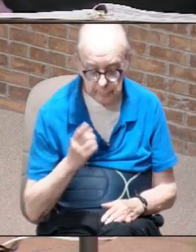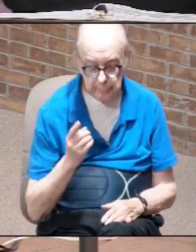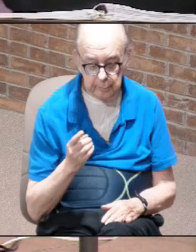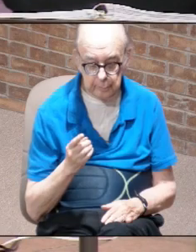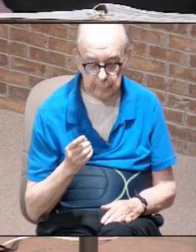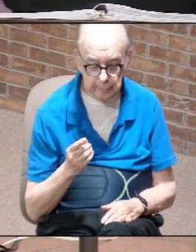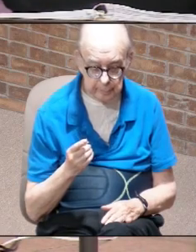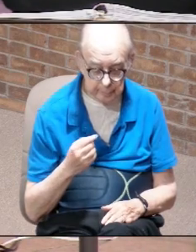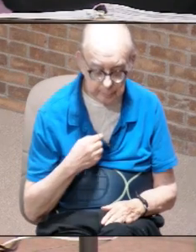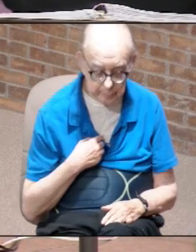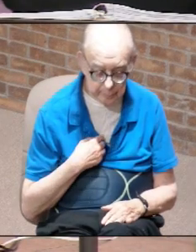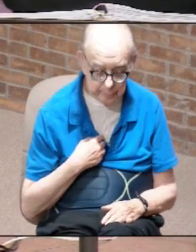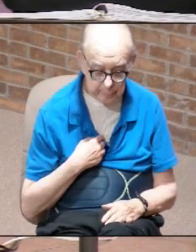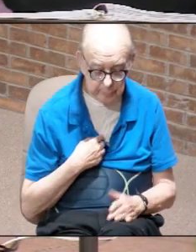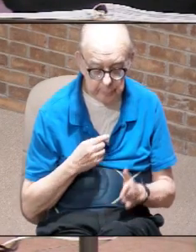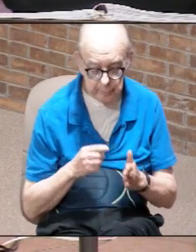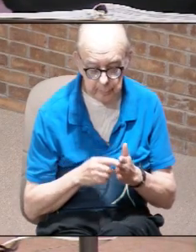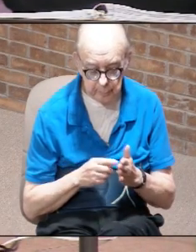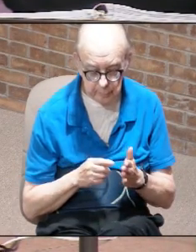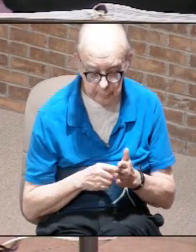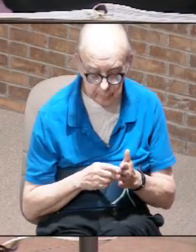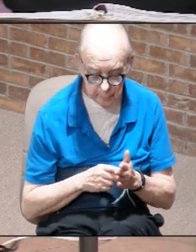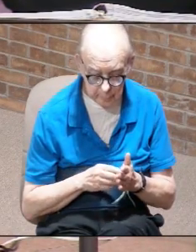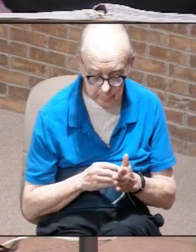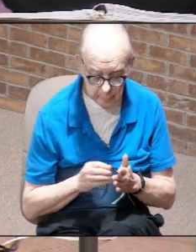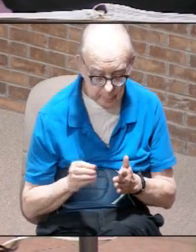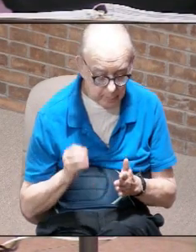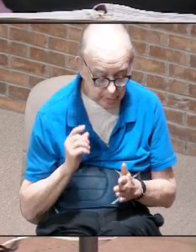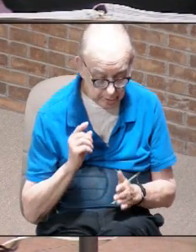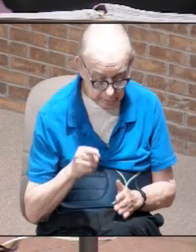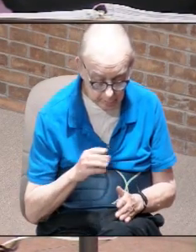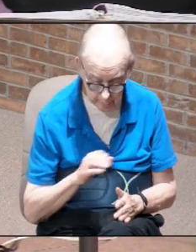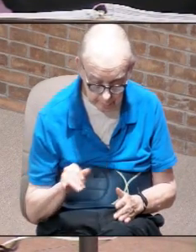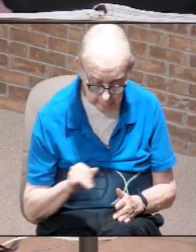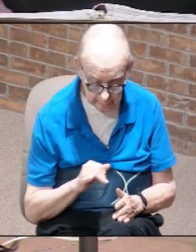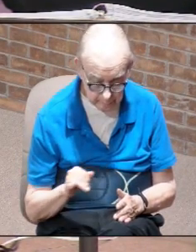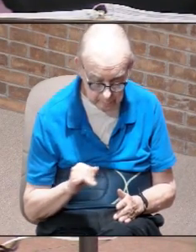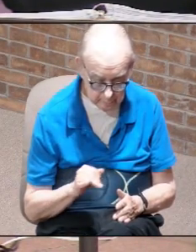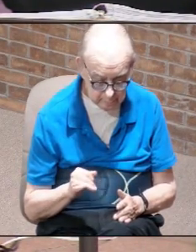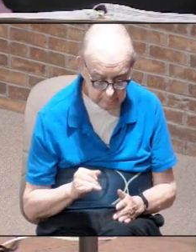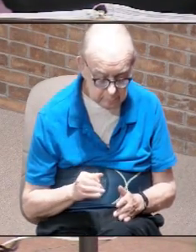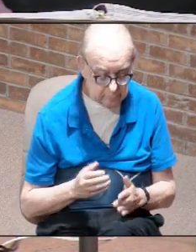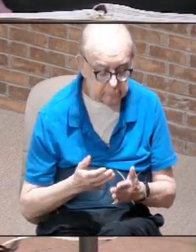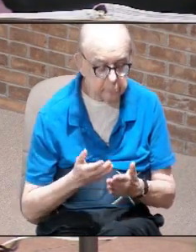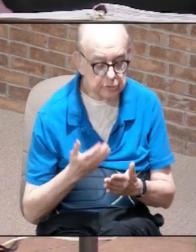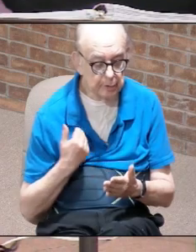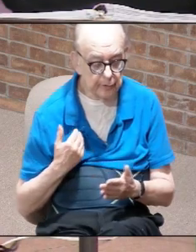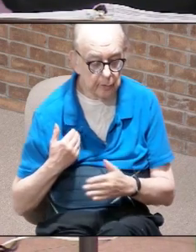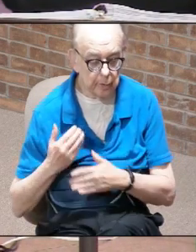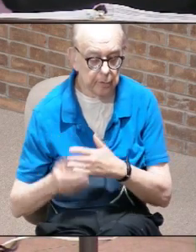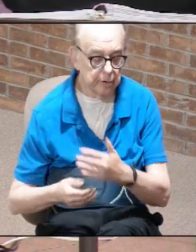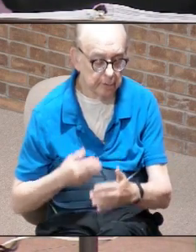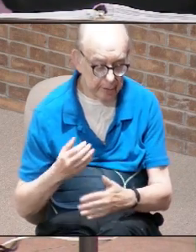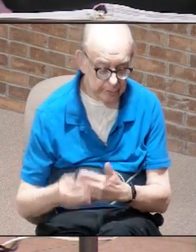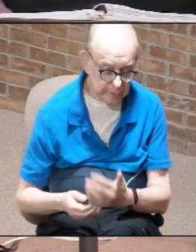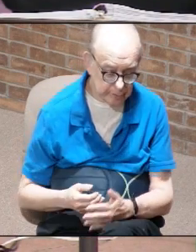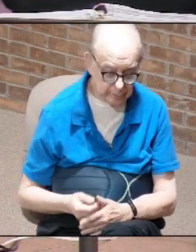understand is I am indebted, and so are you, to previous generations.